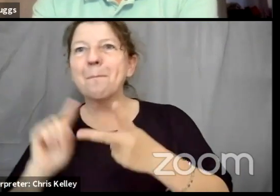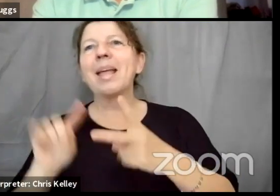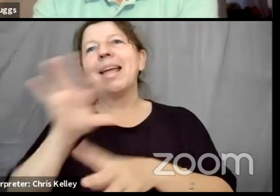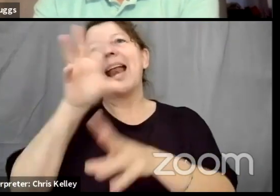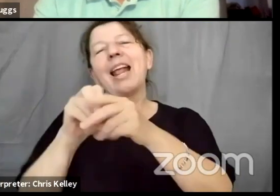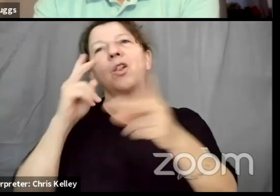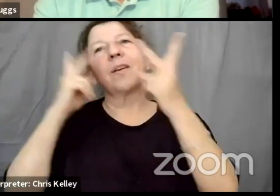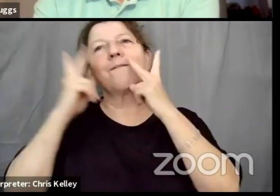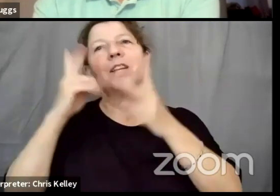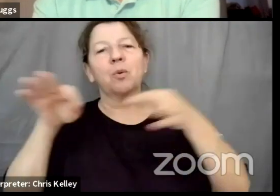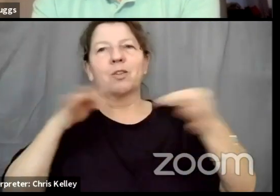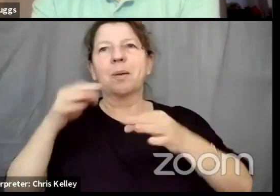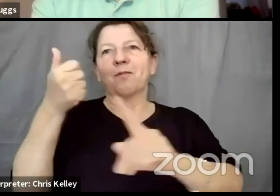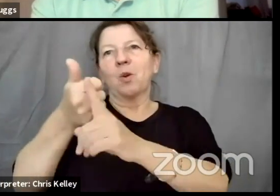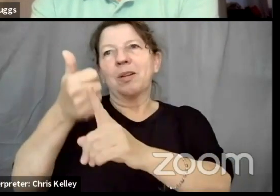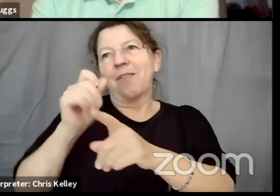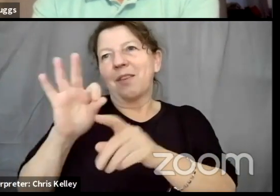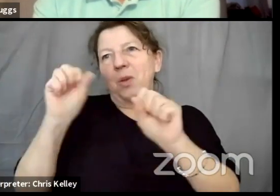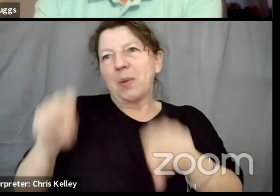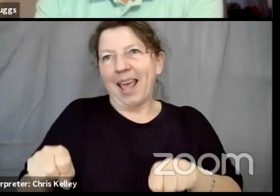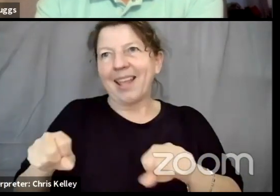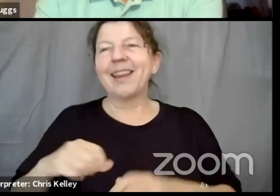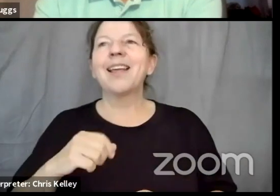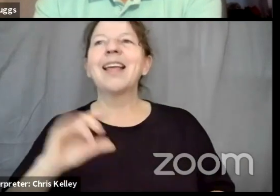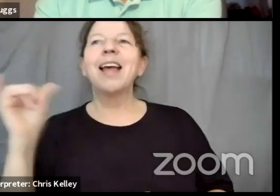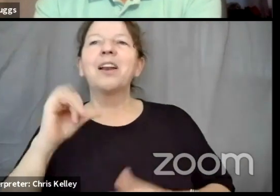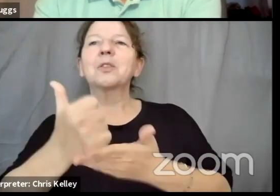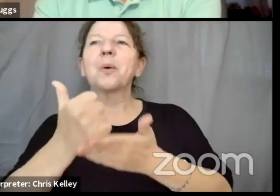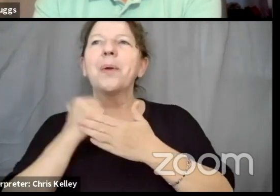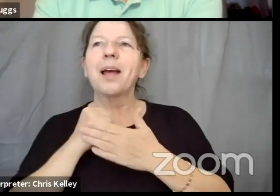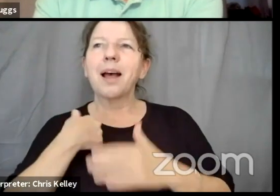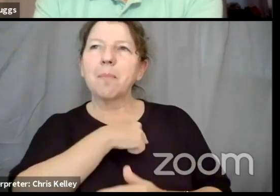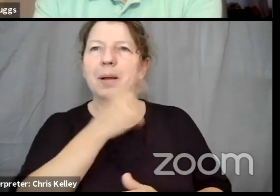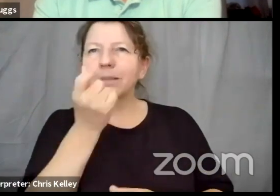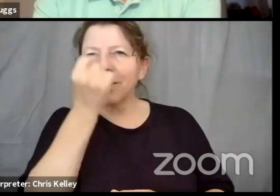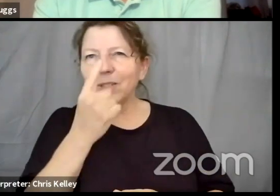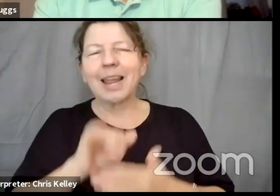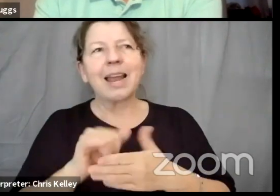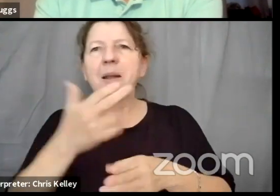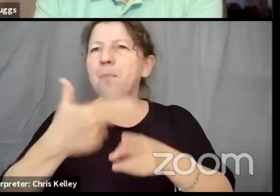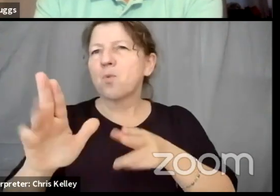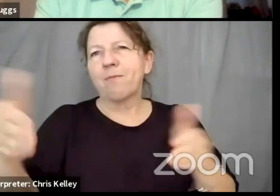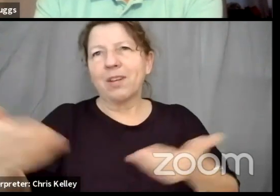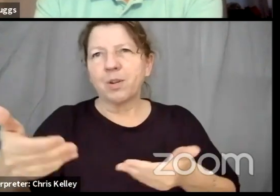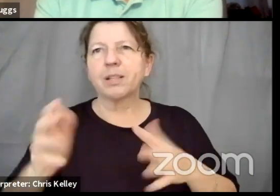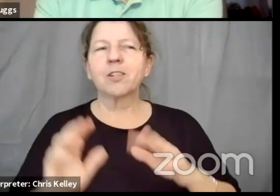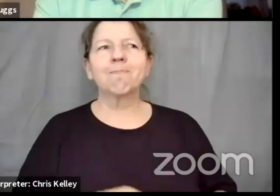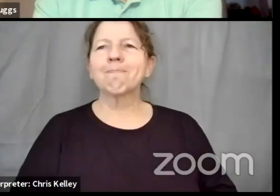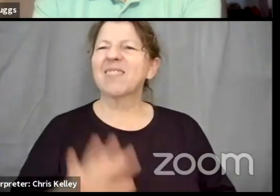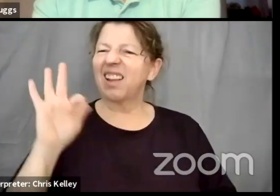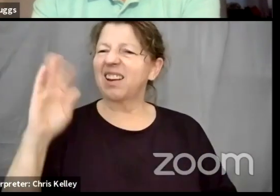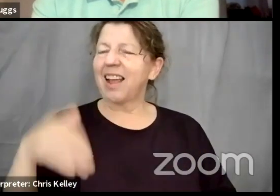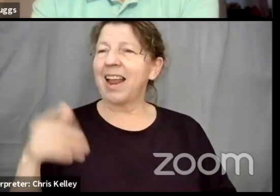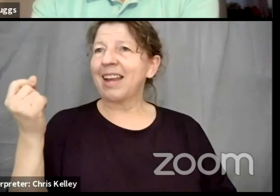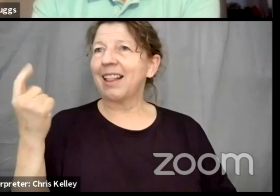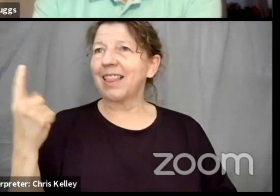visual self-description if you're able to. And tell us briefly, just by way of introduction, why 9/11 is a